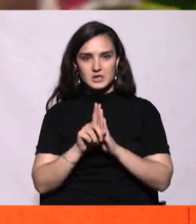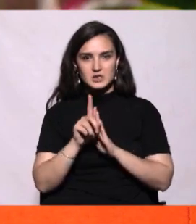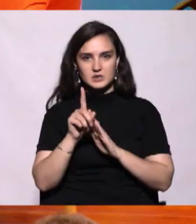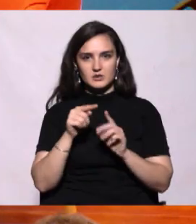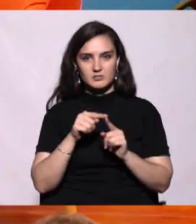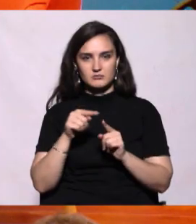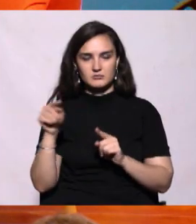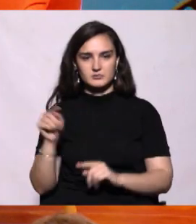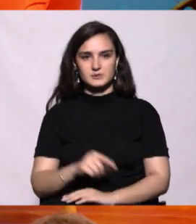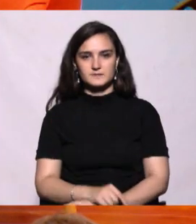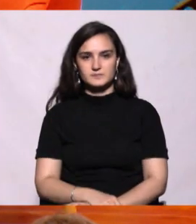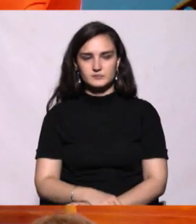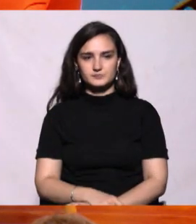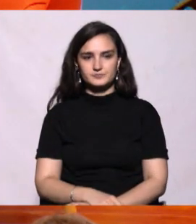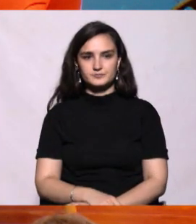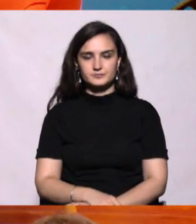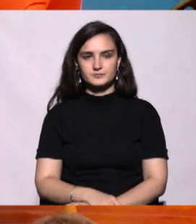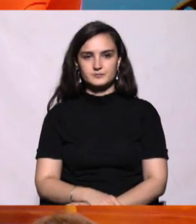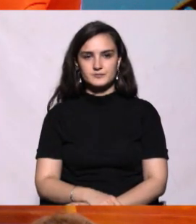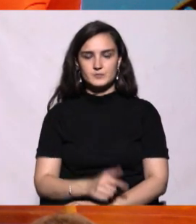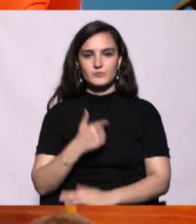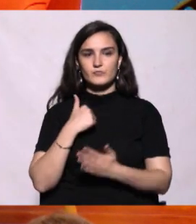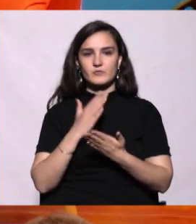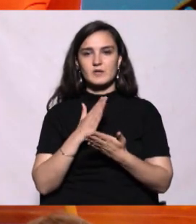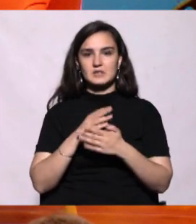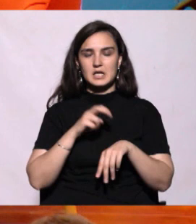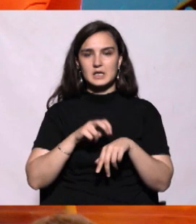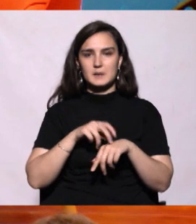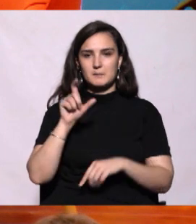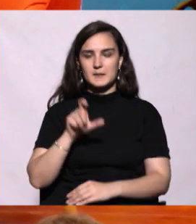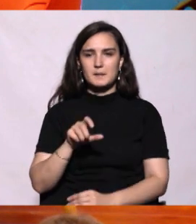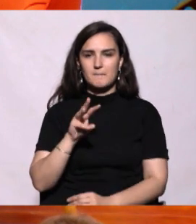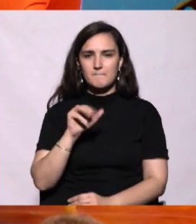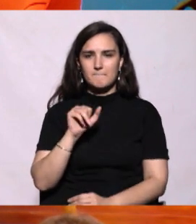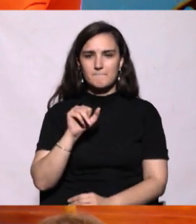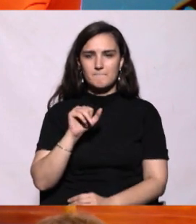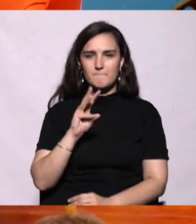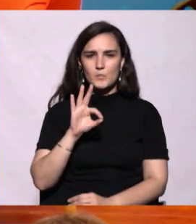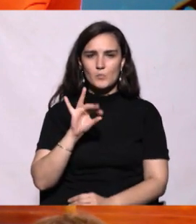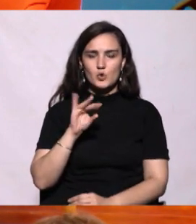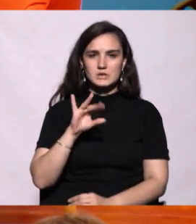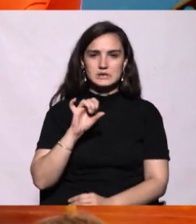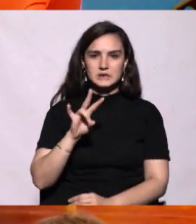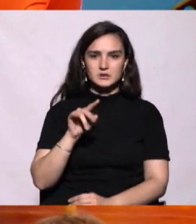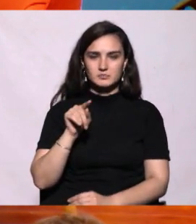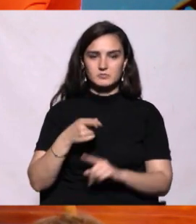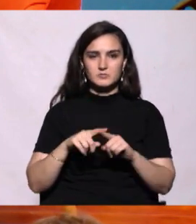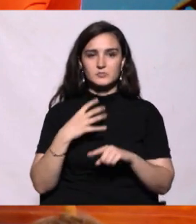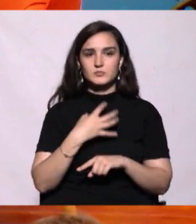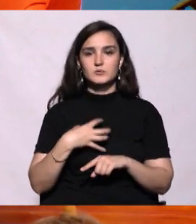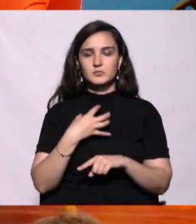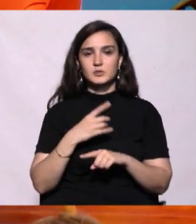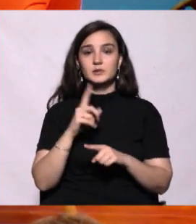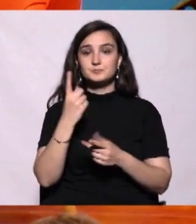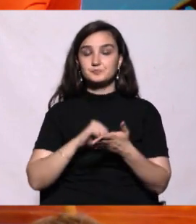legend. Cool. We have Dr. Mortimer next. Now he's important for one